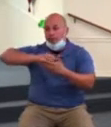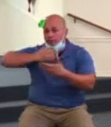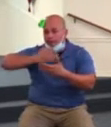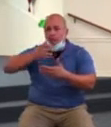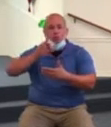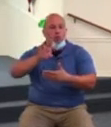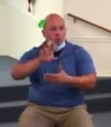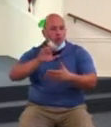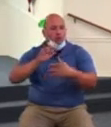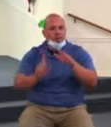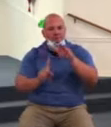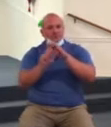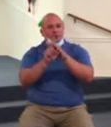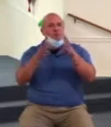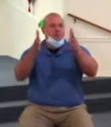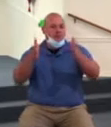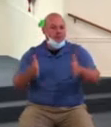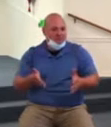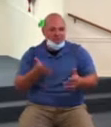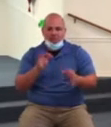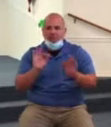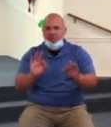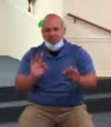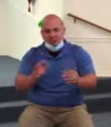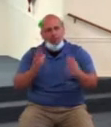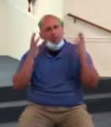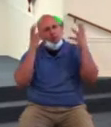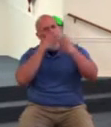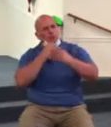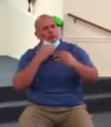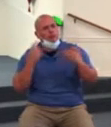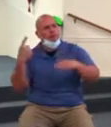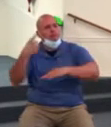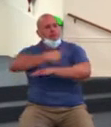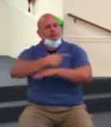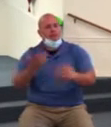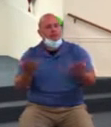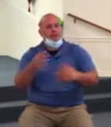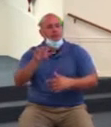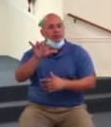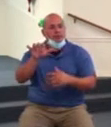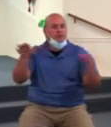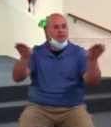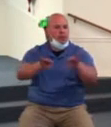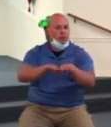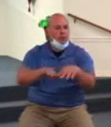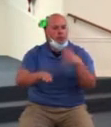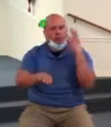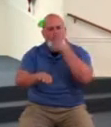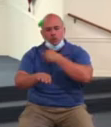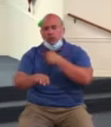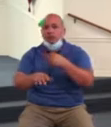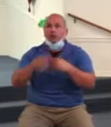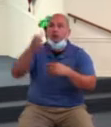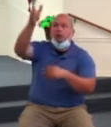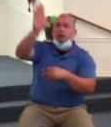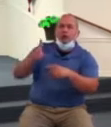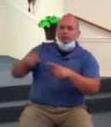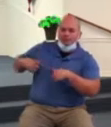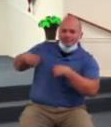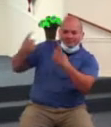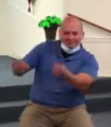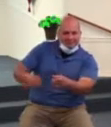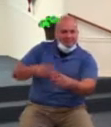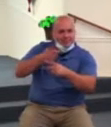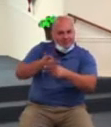to be with you today. It's a beautiful day in the Yakima Valley. God is with us. He has been caring for us and supporting us over this past